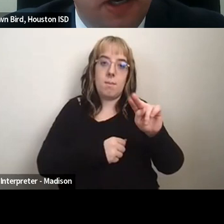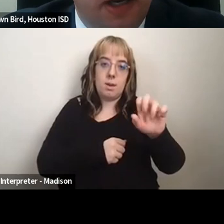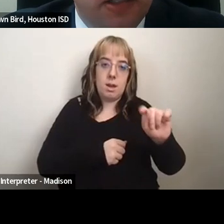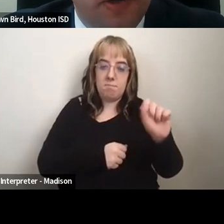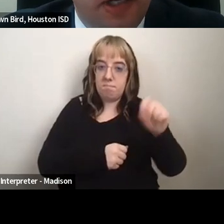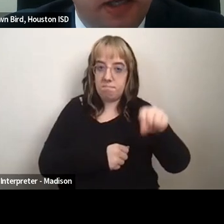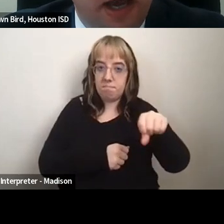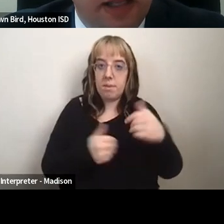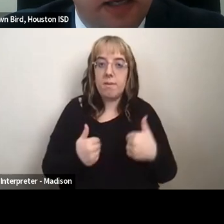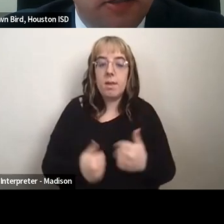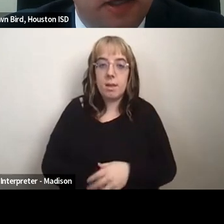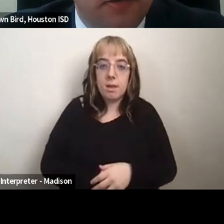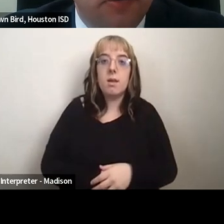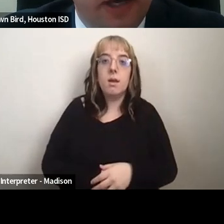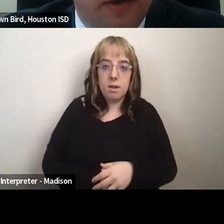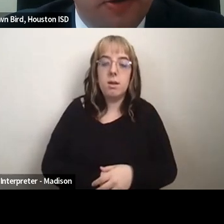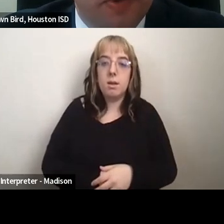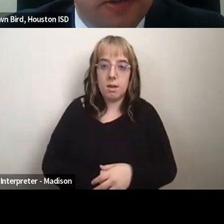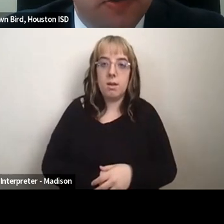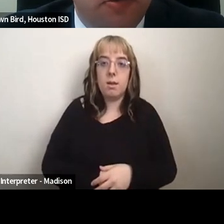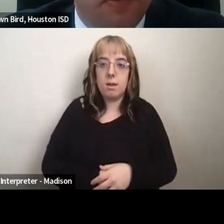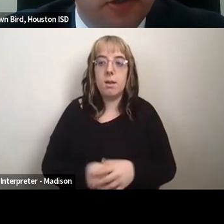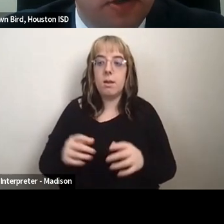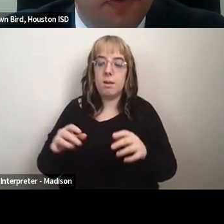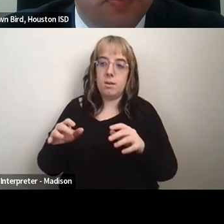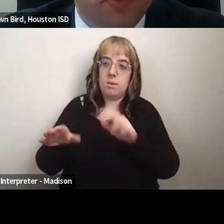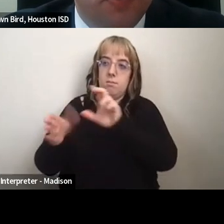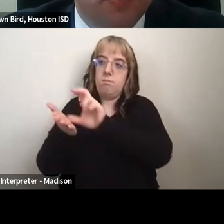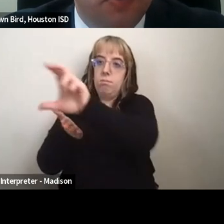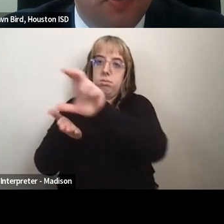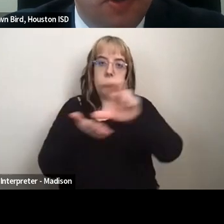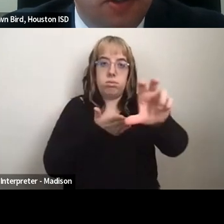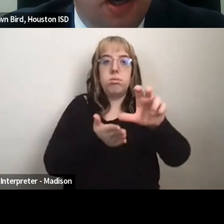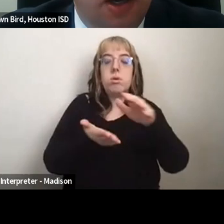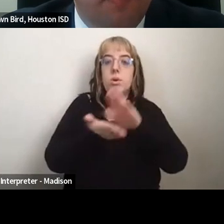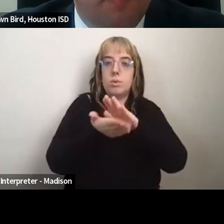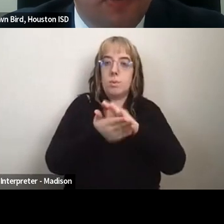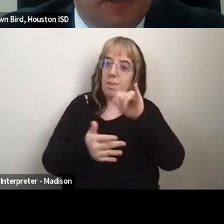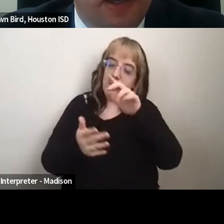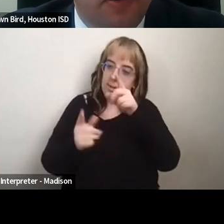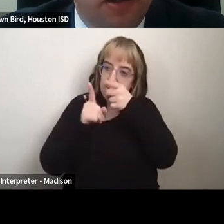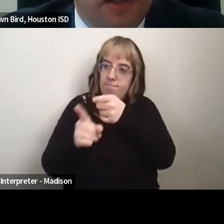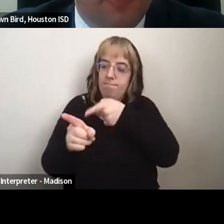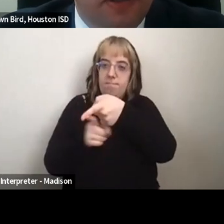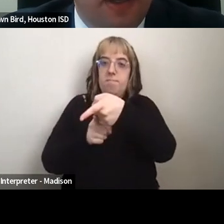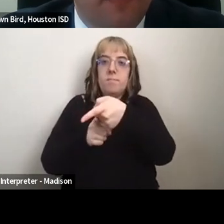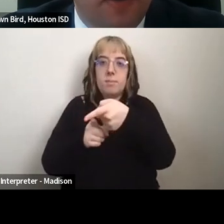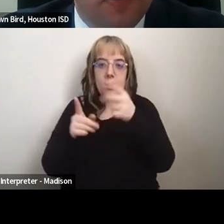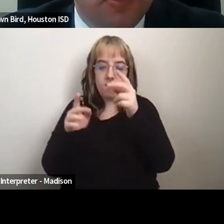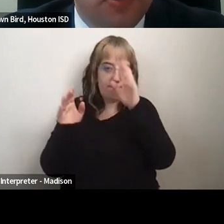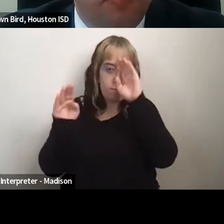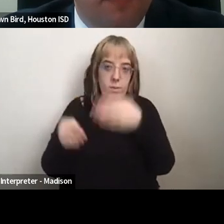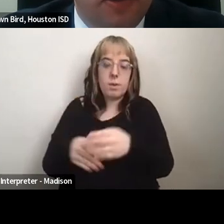that we got has been allocated to academics because that's the core function of the school district. So we definitely